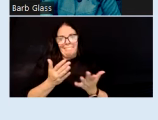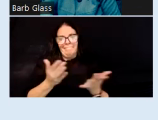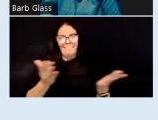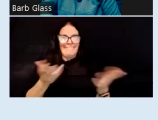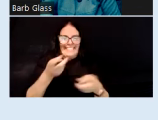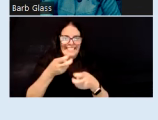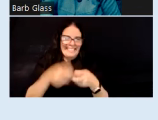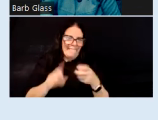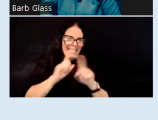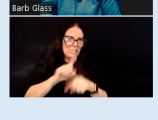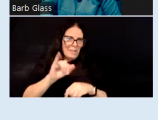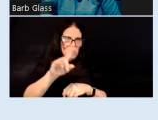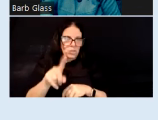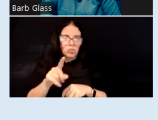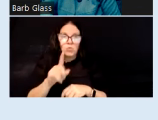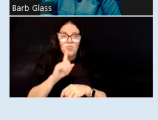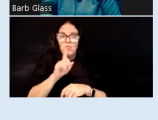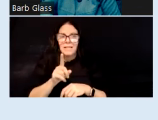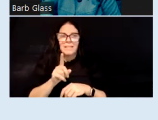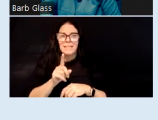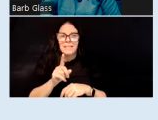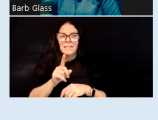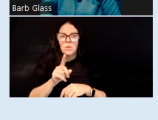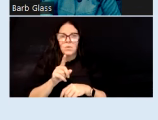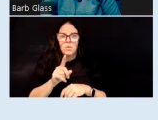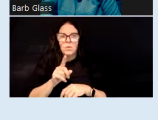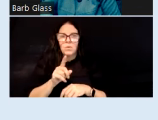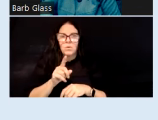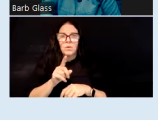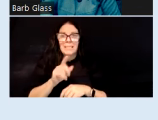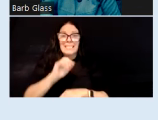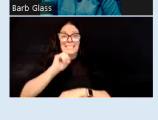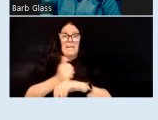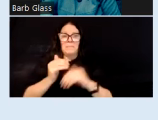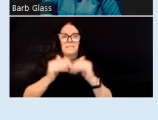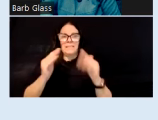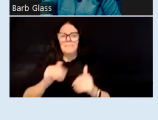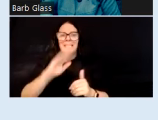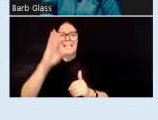not something that anybody ever probably anticipated when they set up this system.